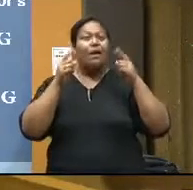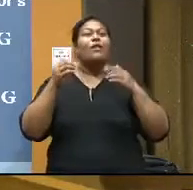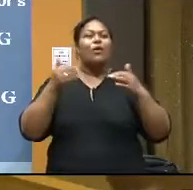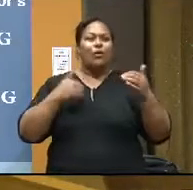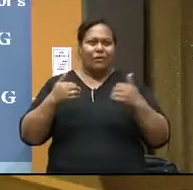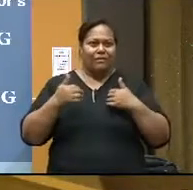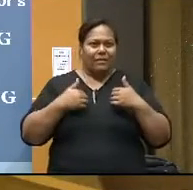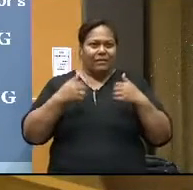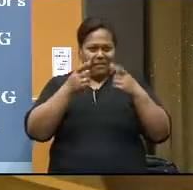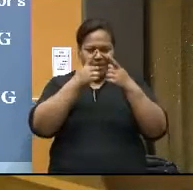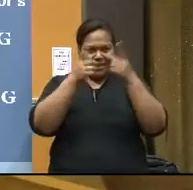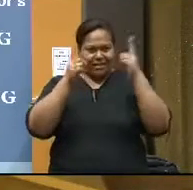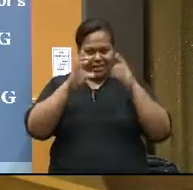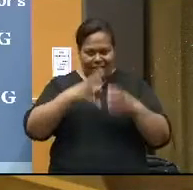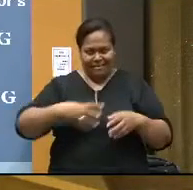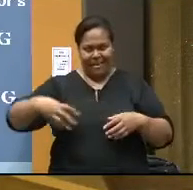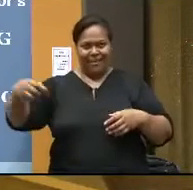graduate has those attributes.